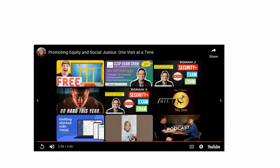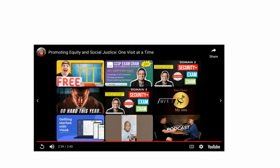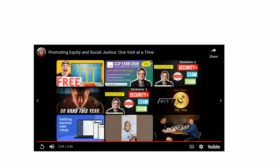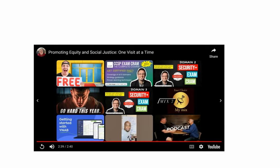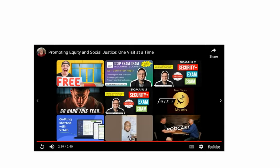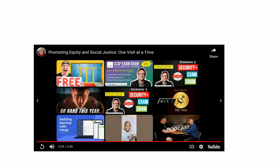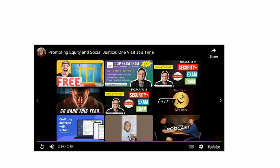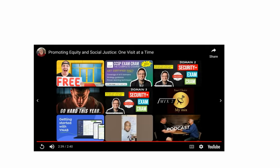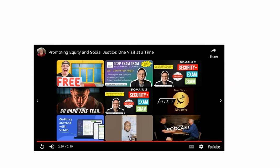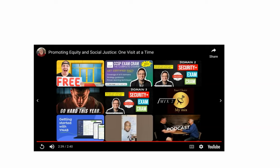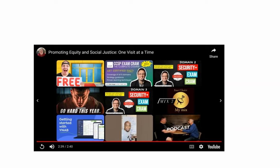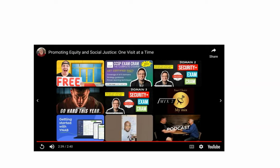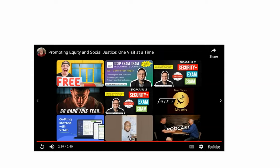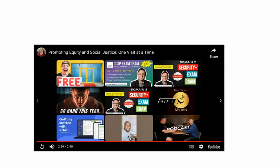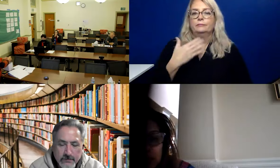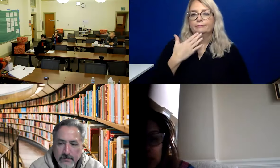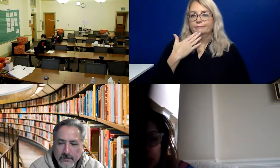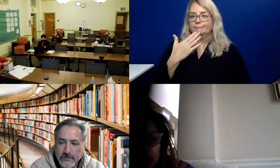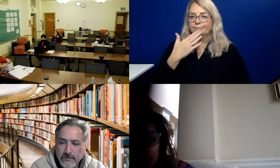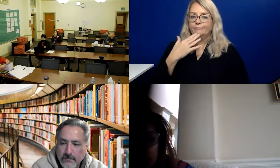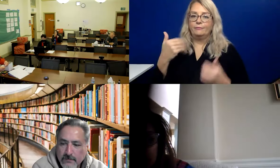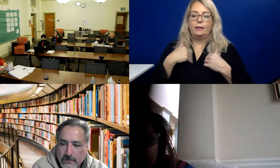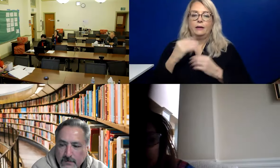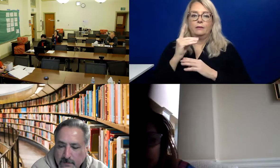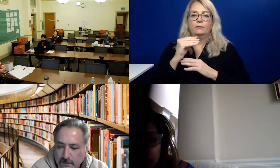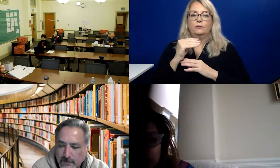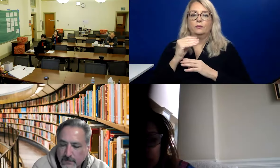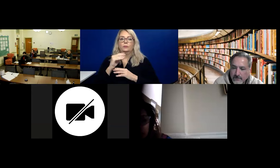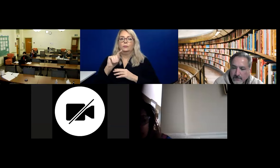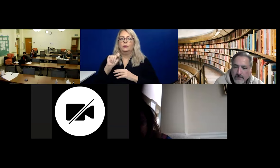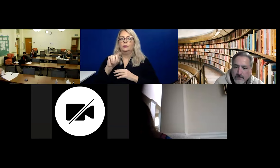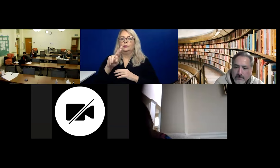If somebody's still there, let's go for it. Michelle.